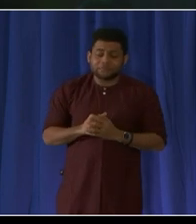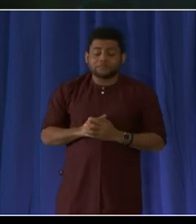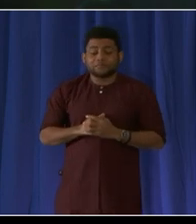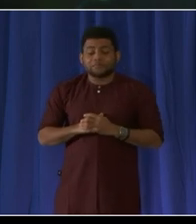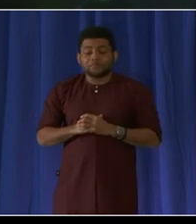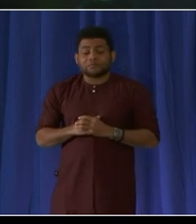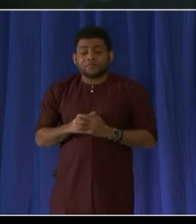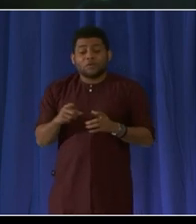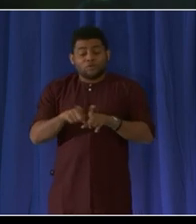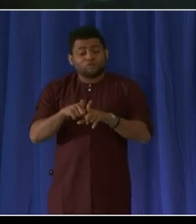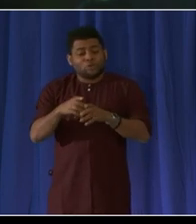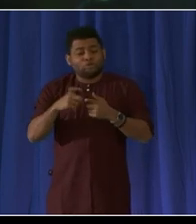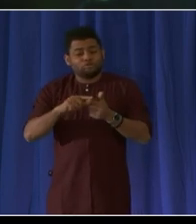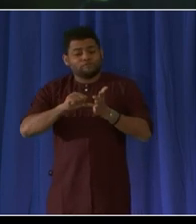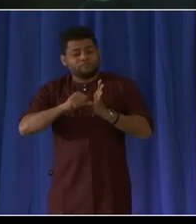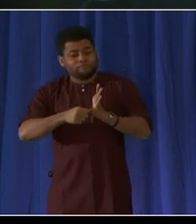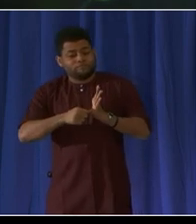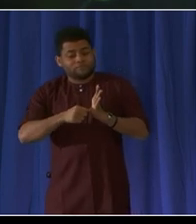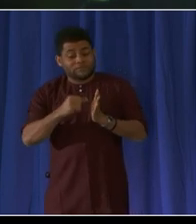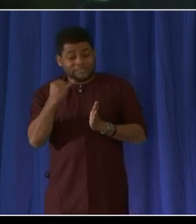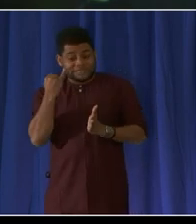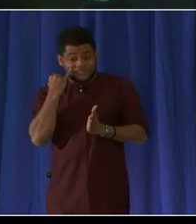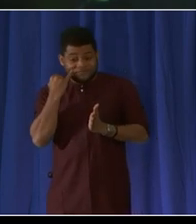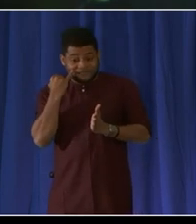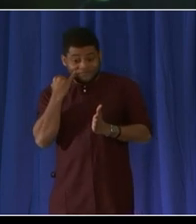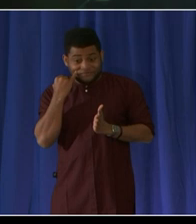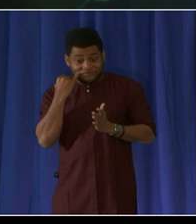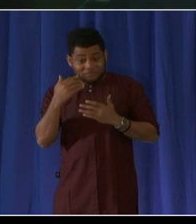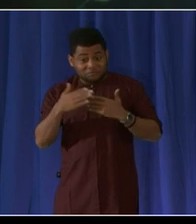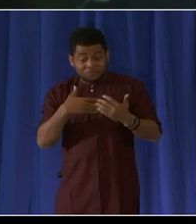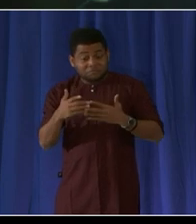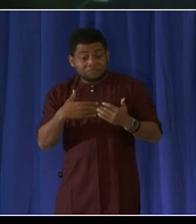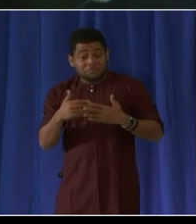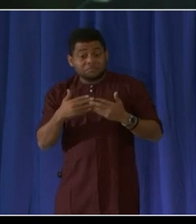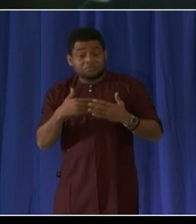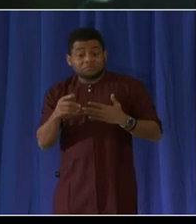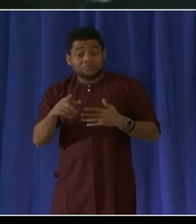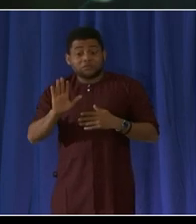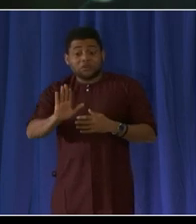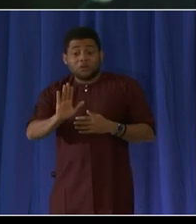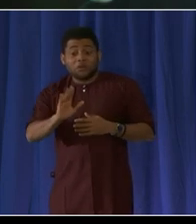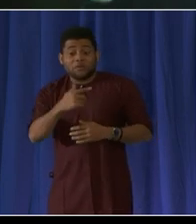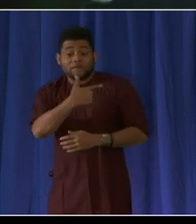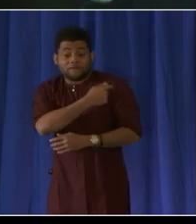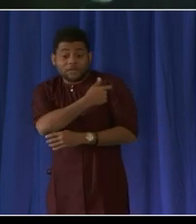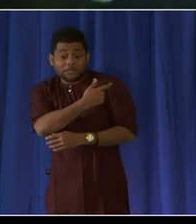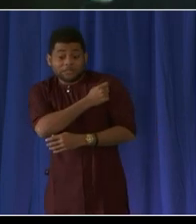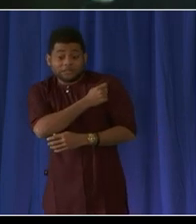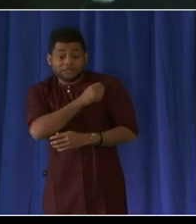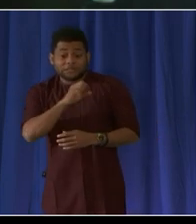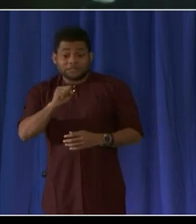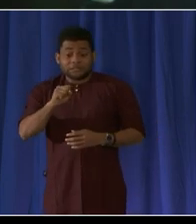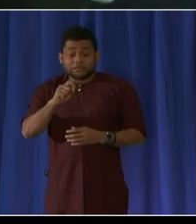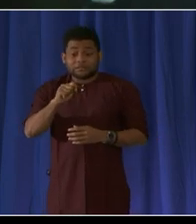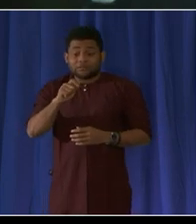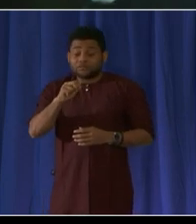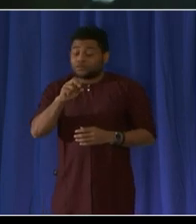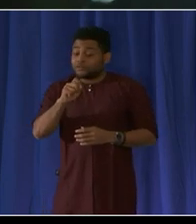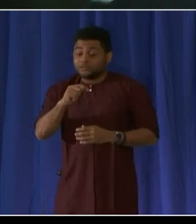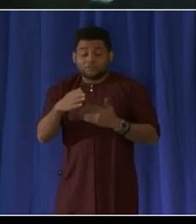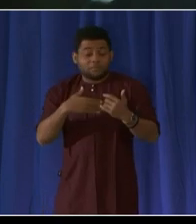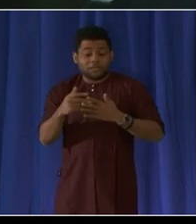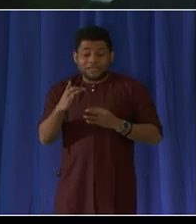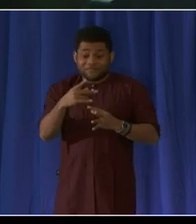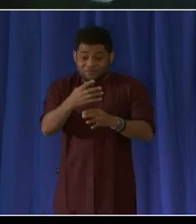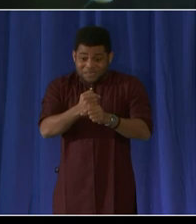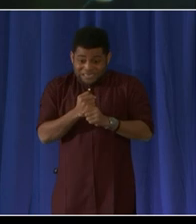And I also want to emphasize that regardless of vaccination status, anytime someone receives a